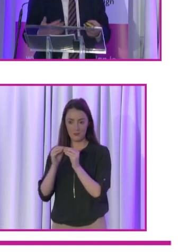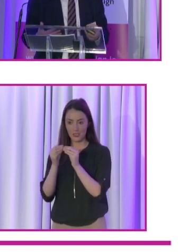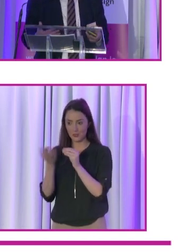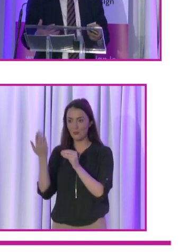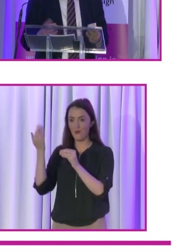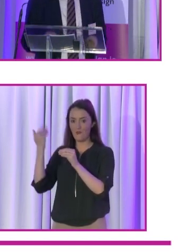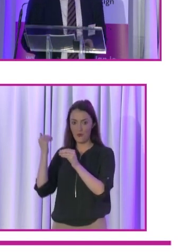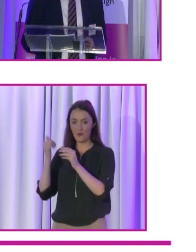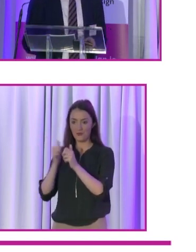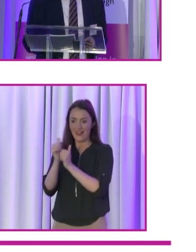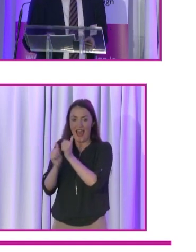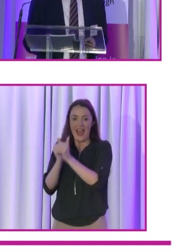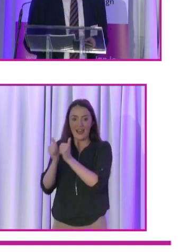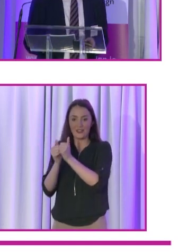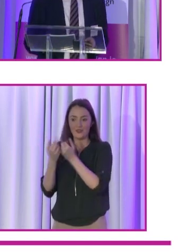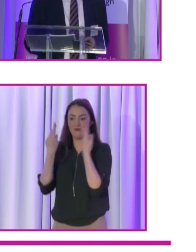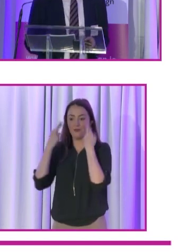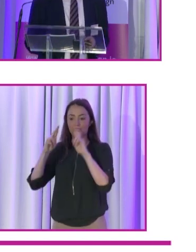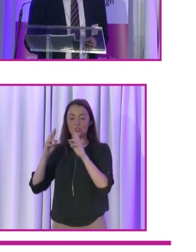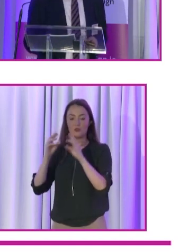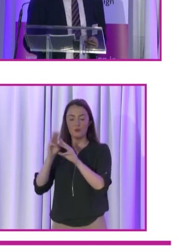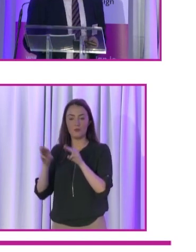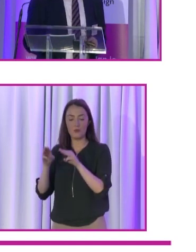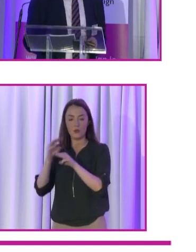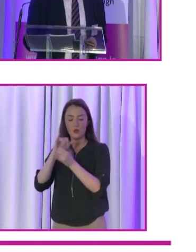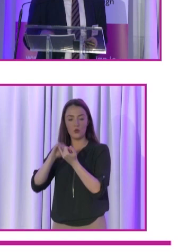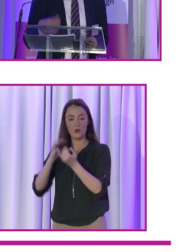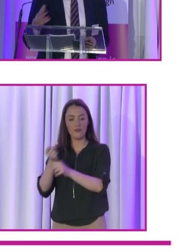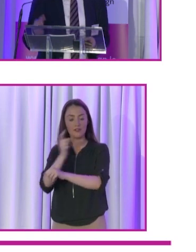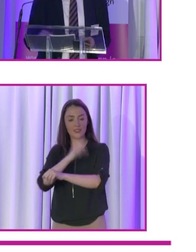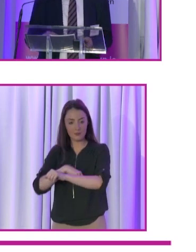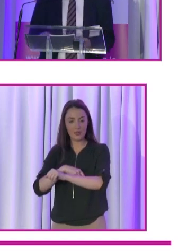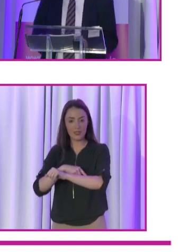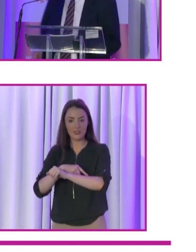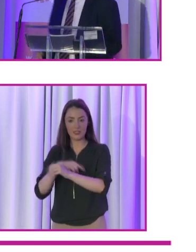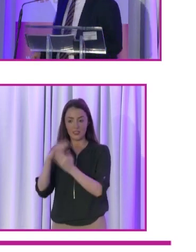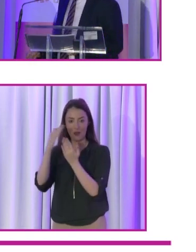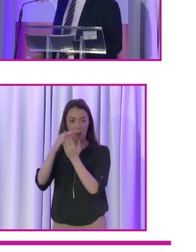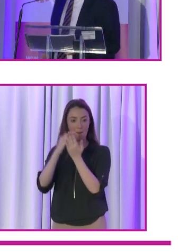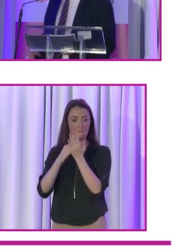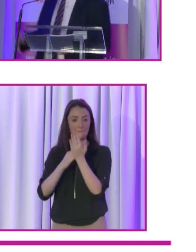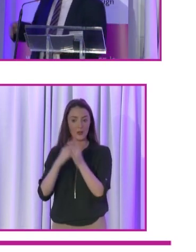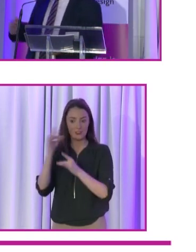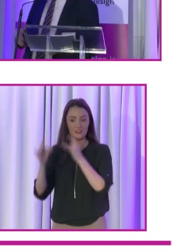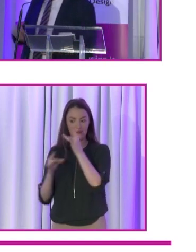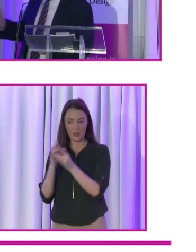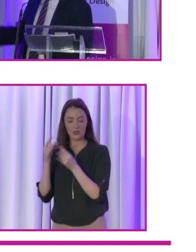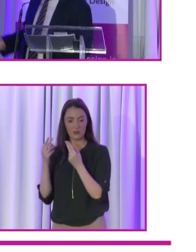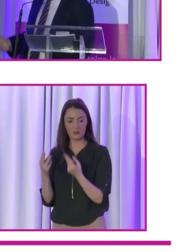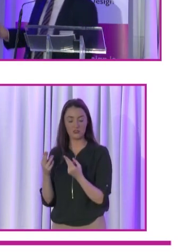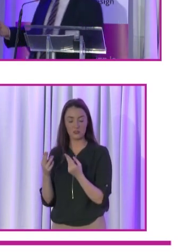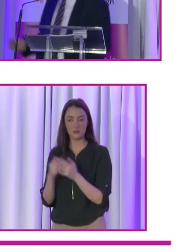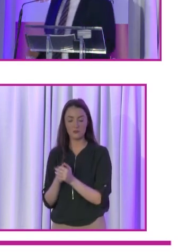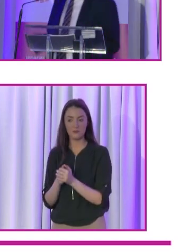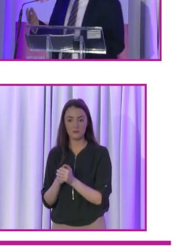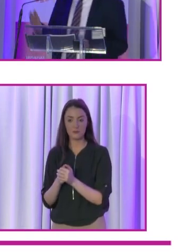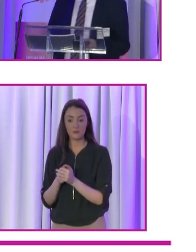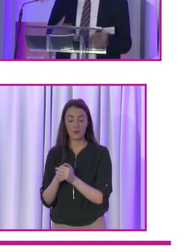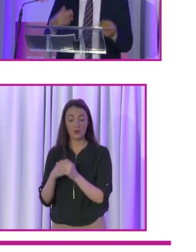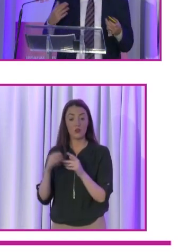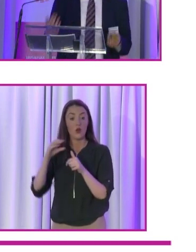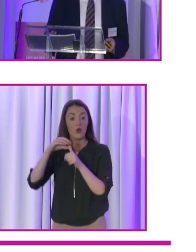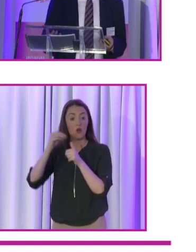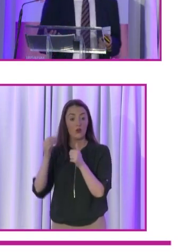actual representation of persons with disability among the policymakers. When it comes to other aspects, a key to